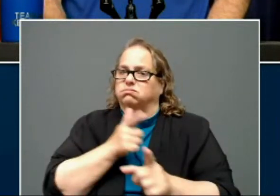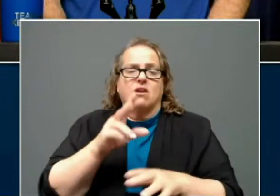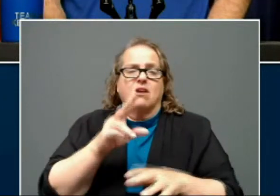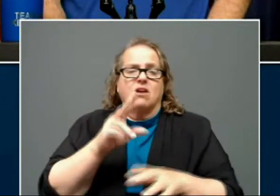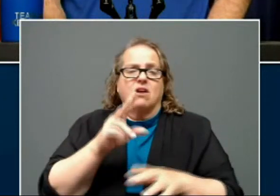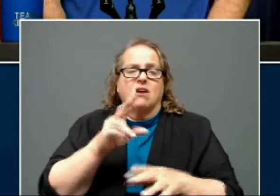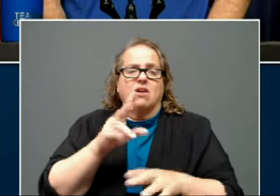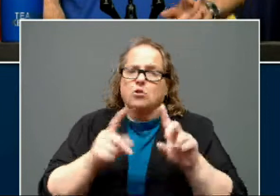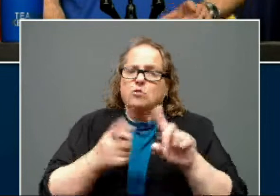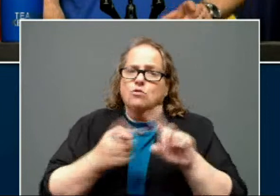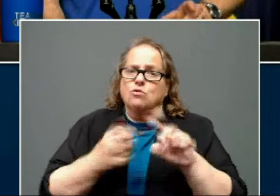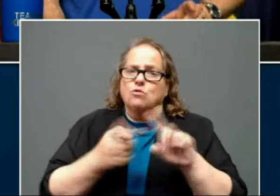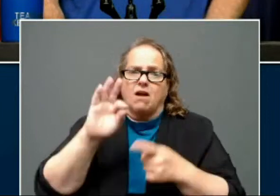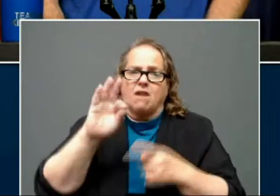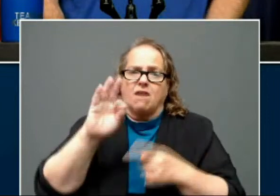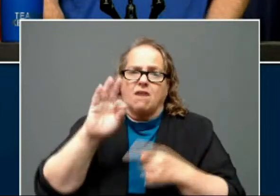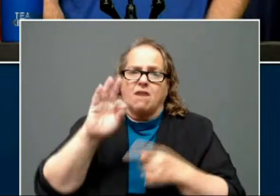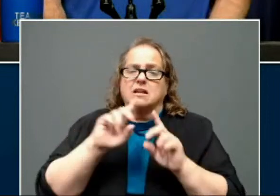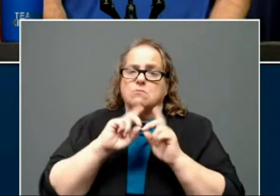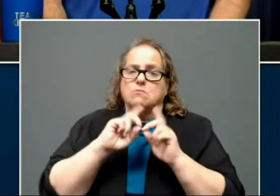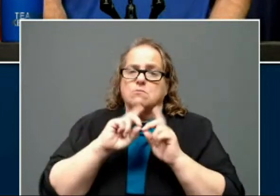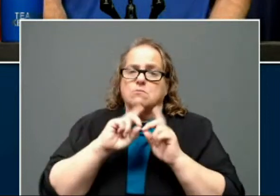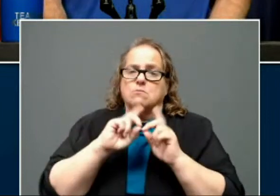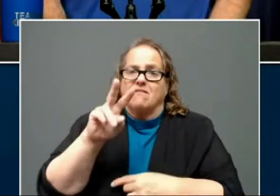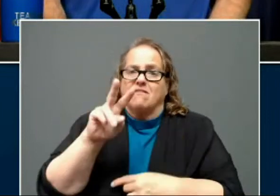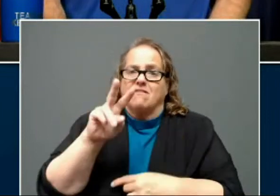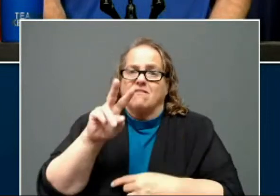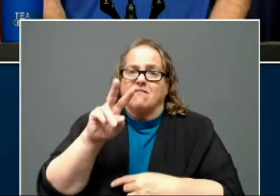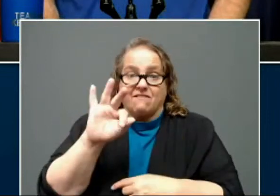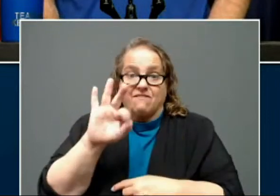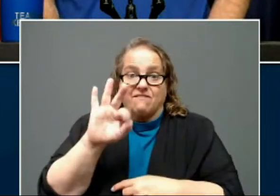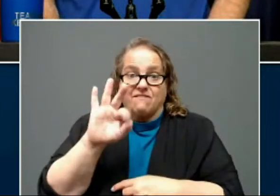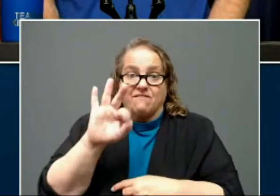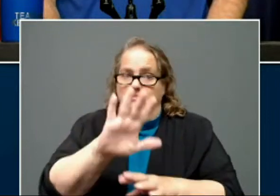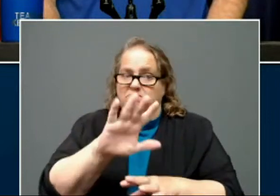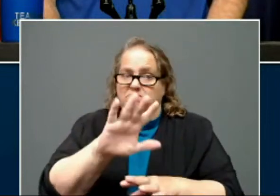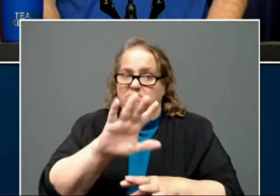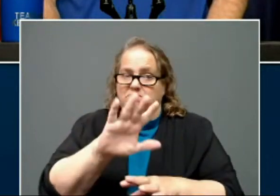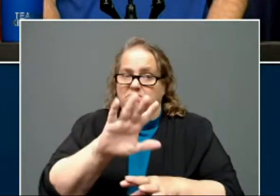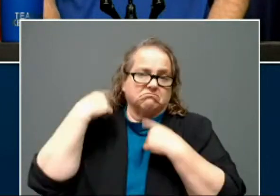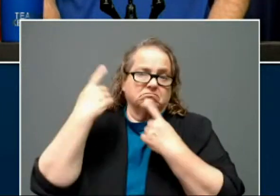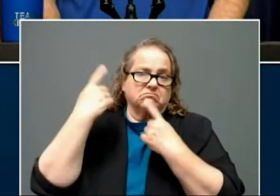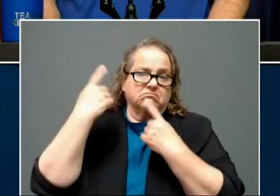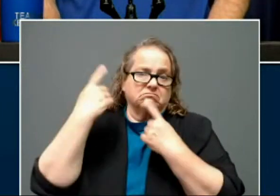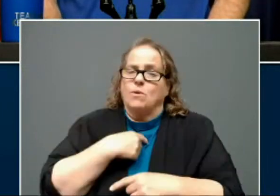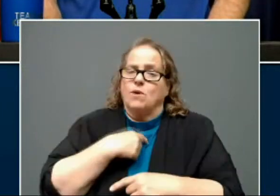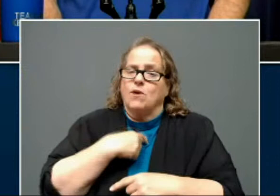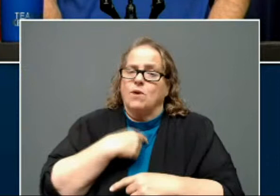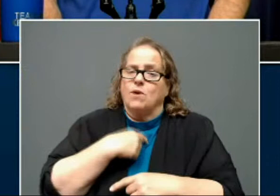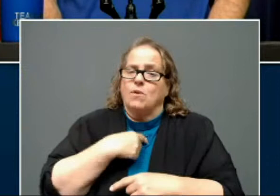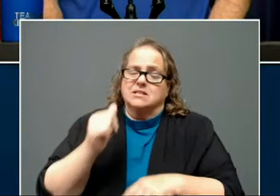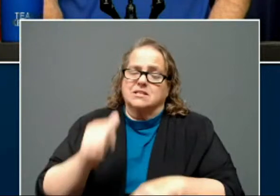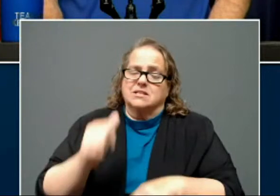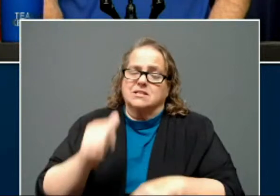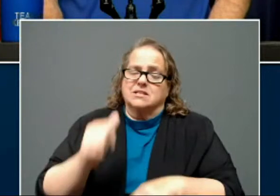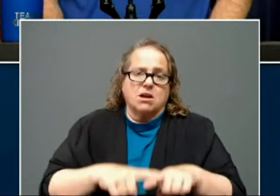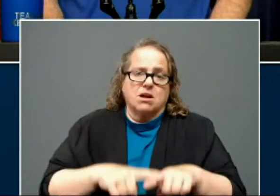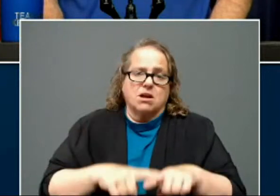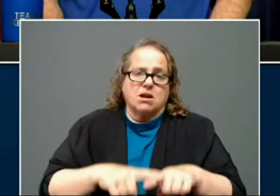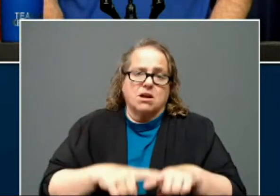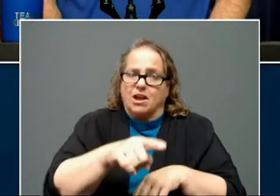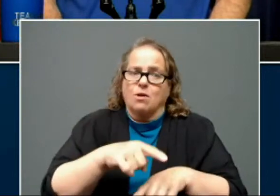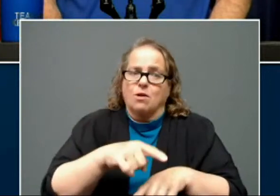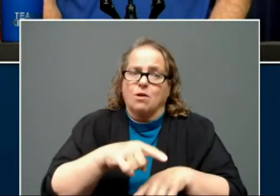Veterans Affairs for its entire existence. We have always been able to count on him to grace our ceremonies and